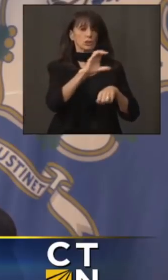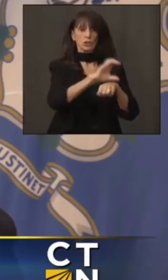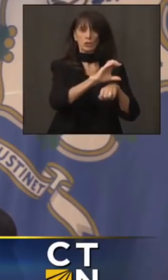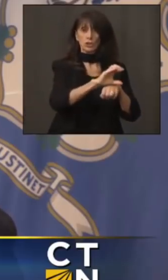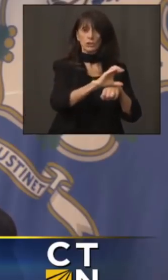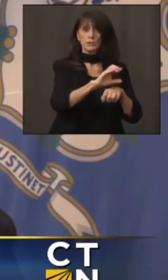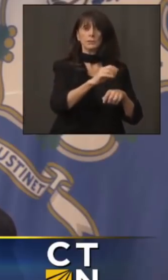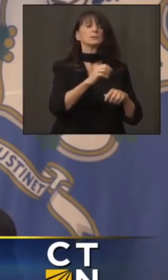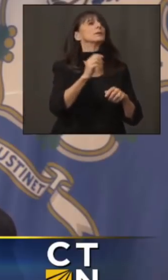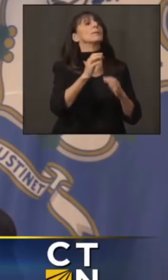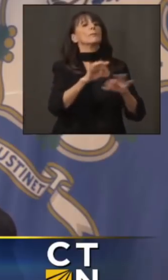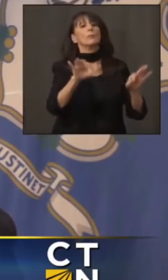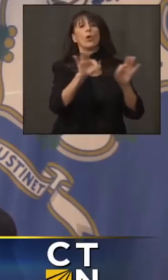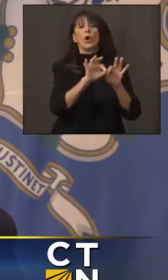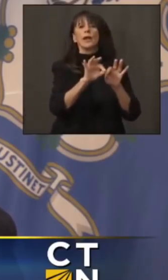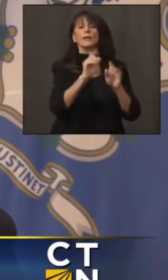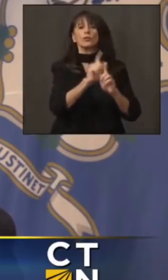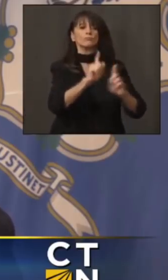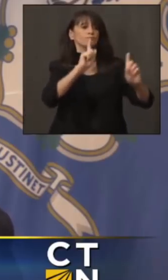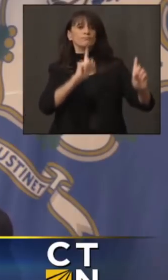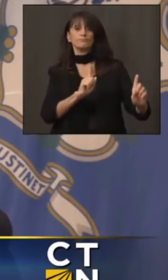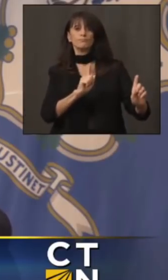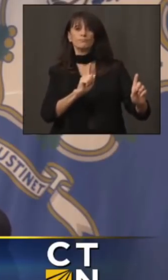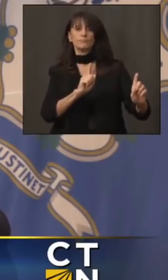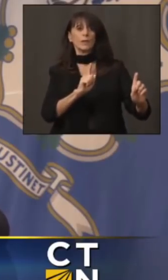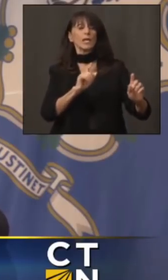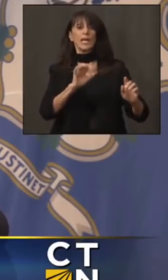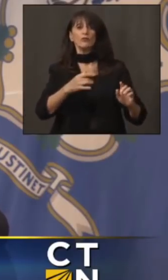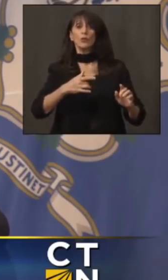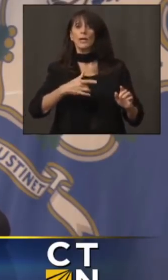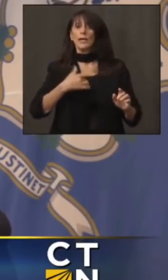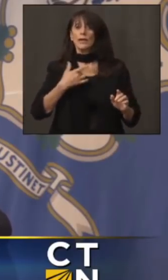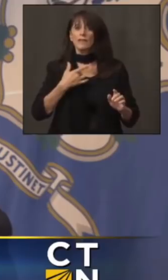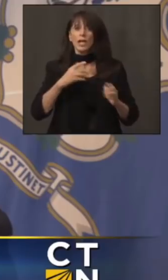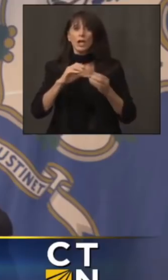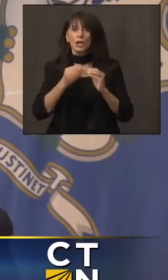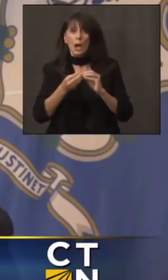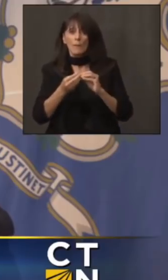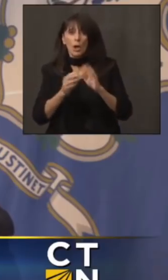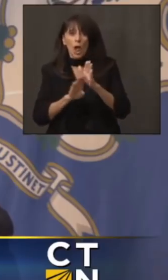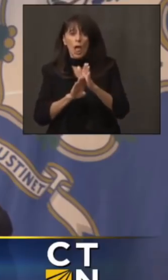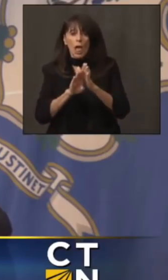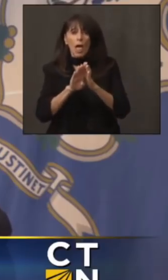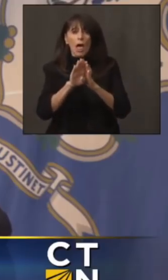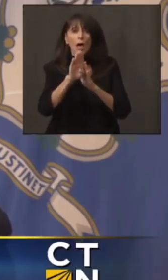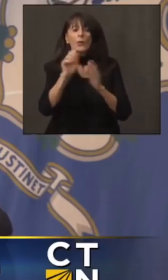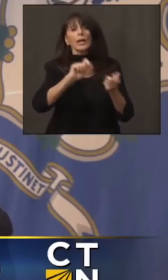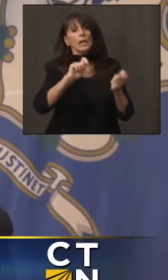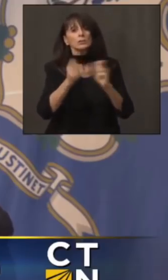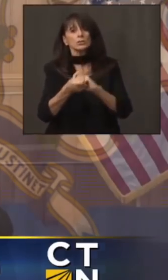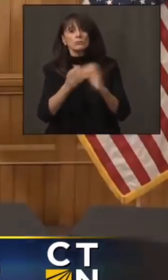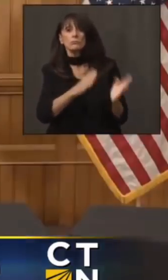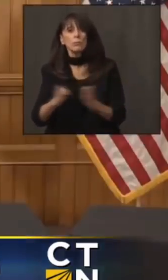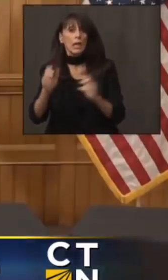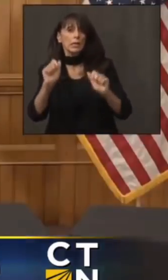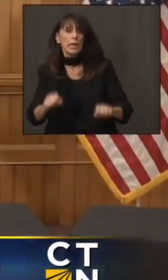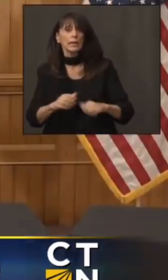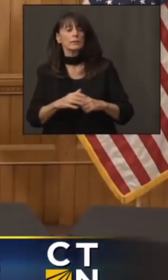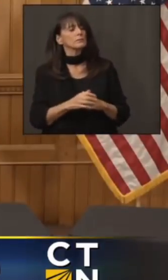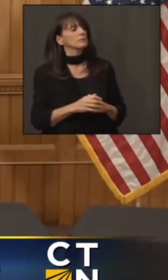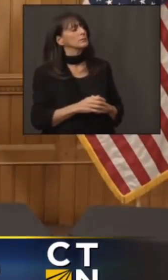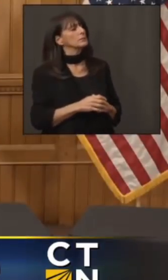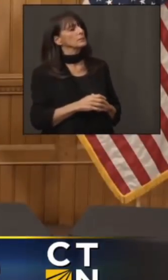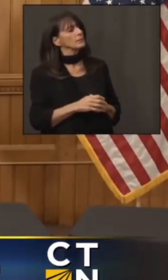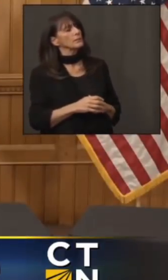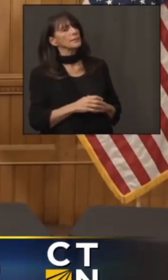keep the social distance there, and we can change course if we saw the metrics required it. Indra said probably